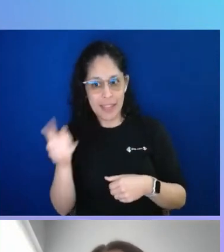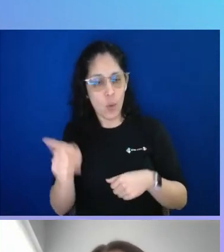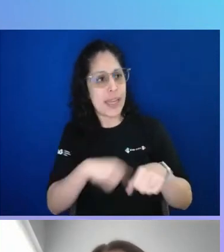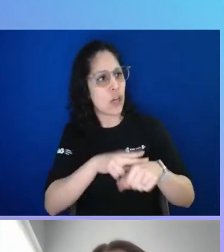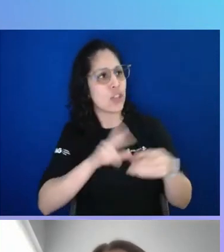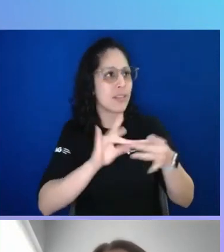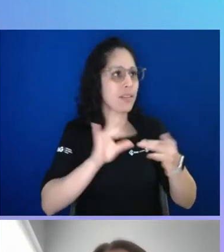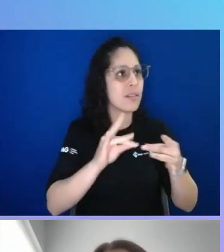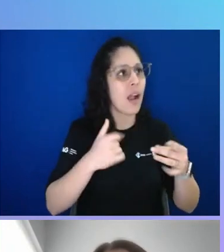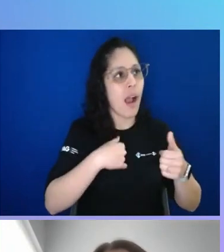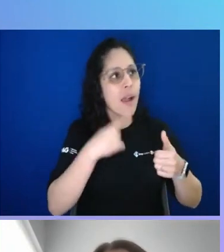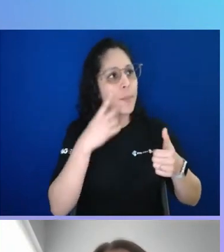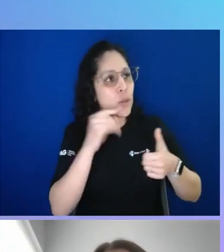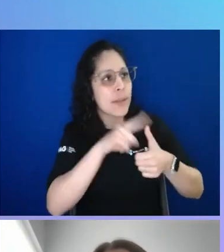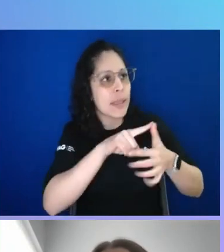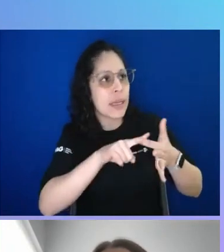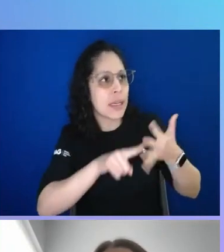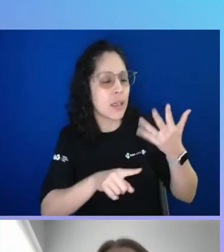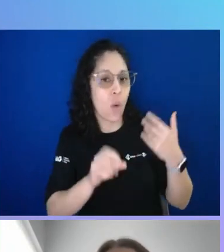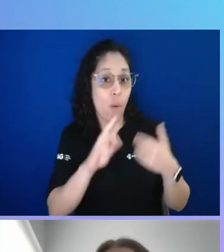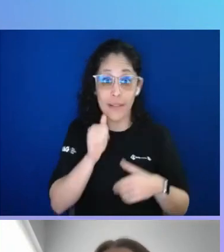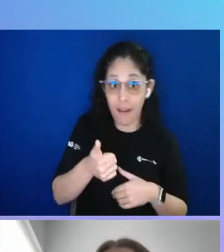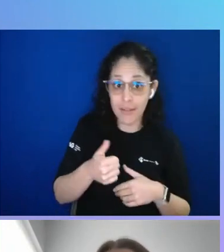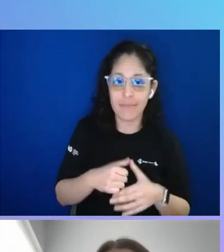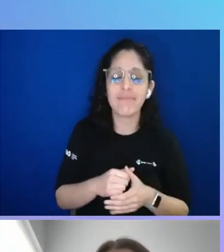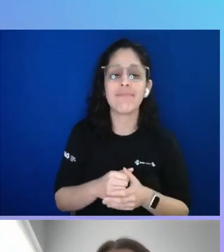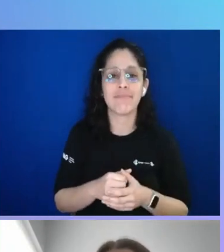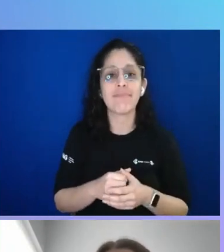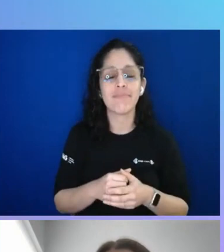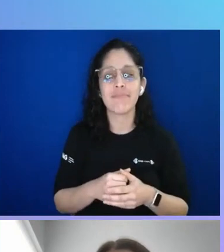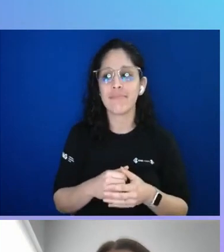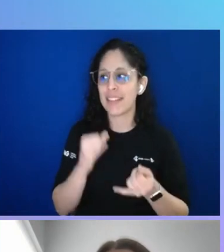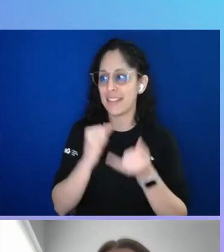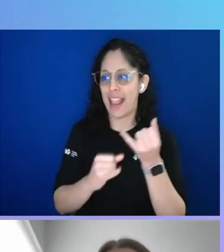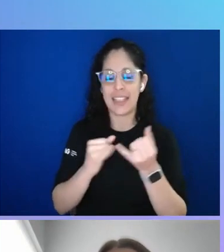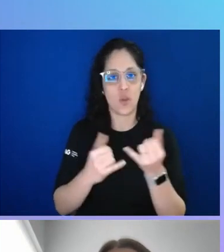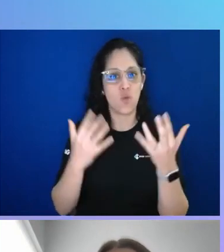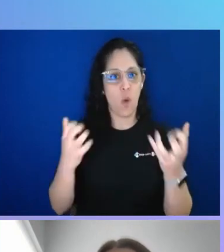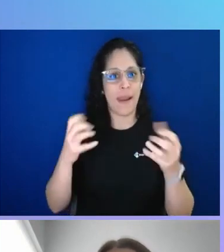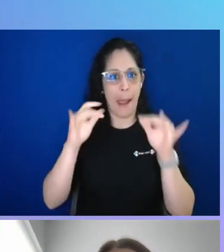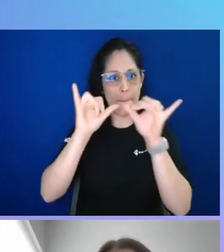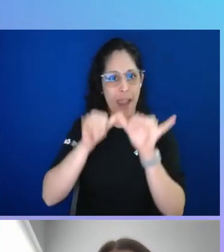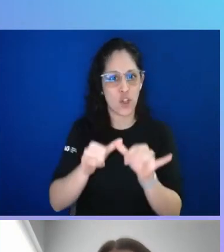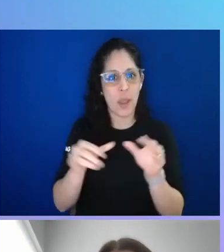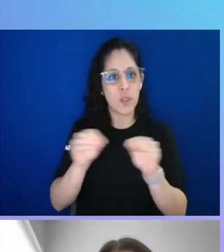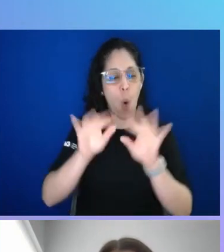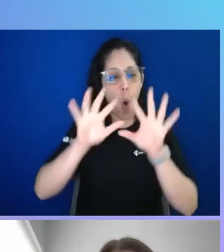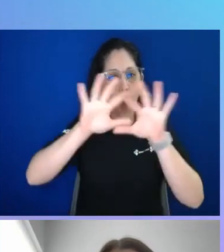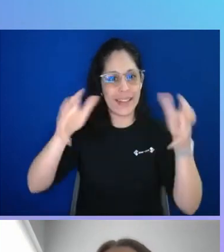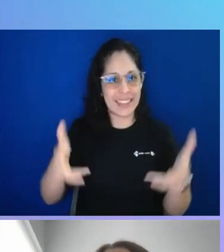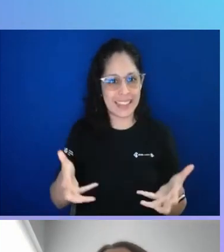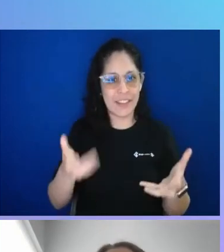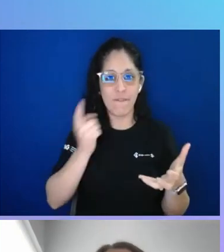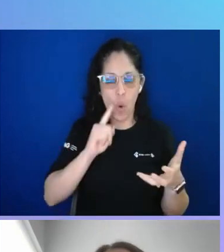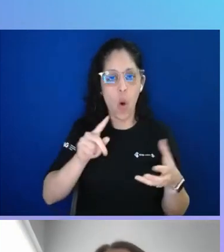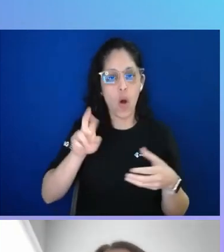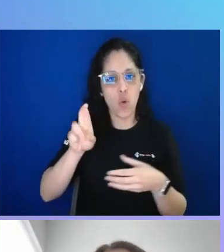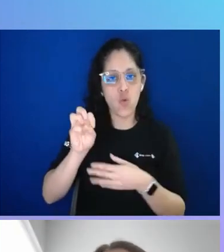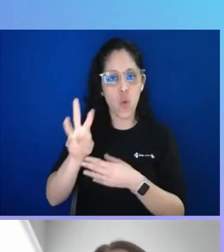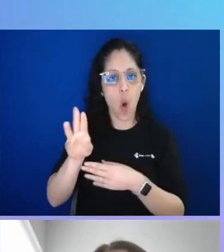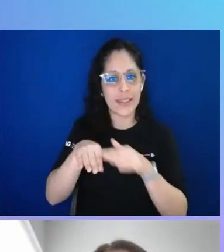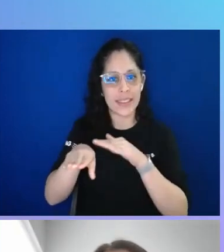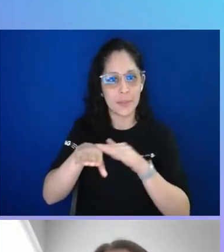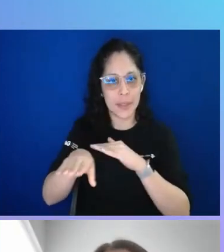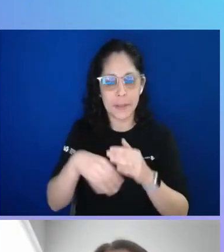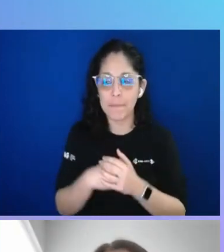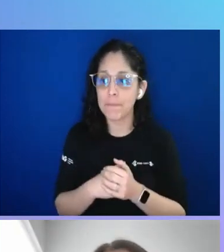And then finally, we wanted a holistic, overarching measurement of row accessibility. So what we ended